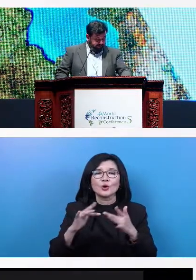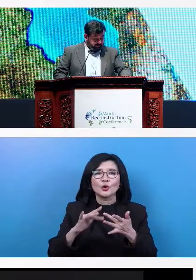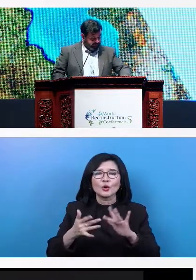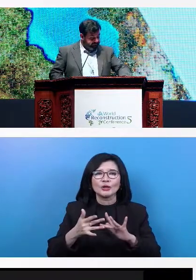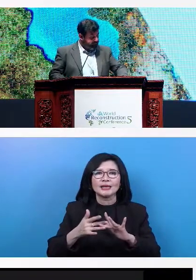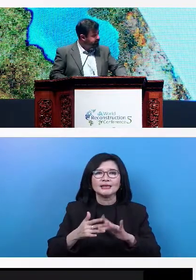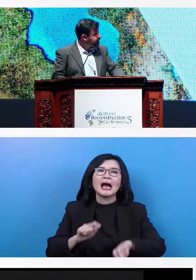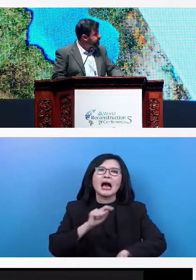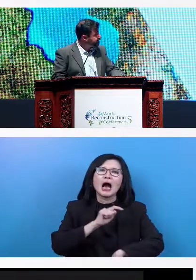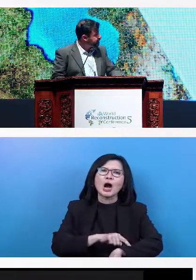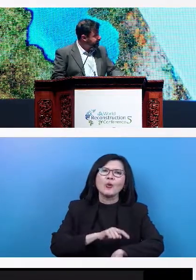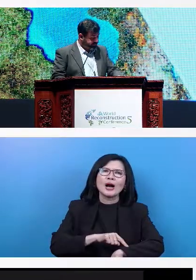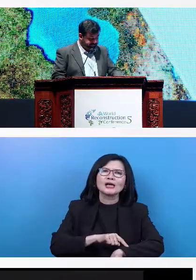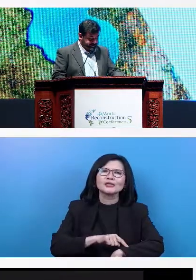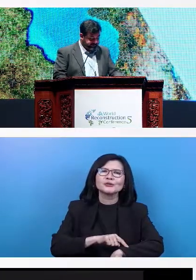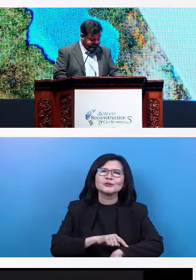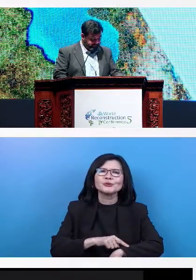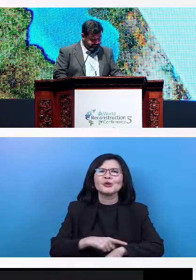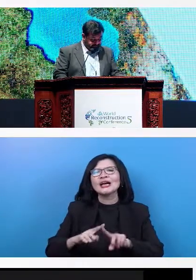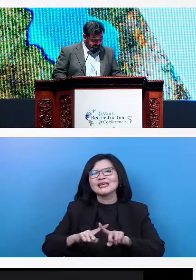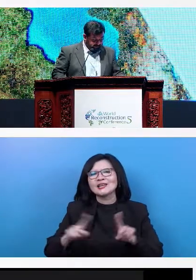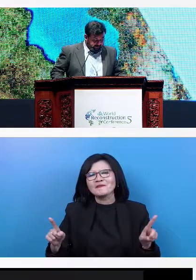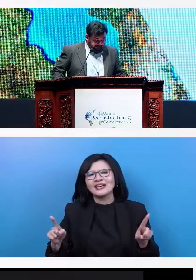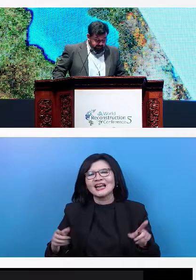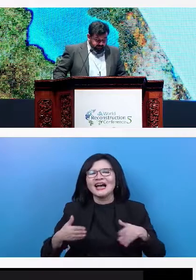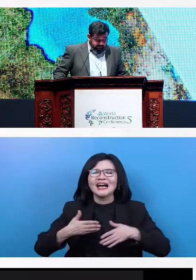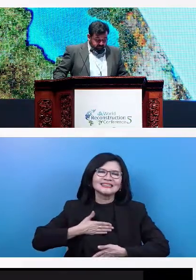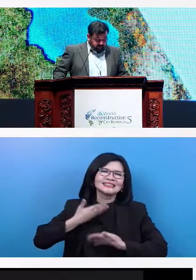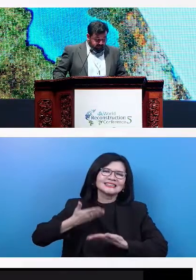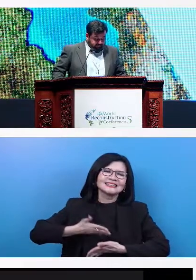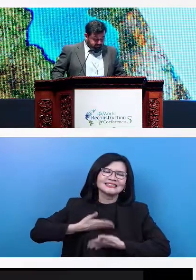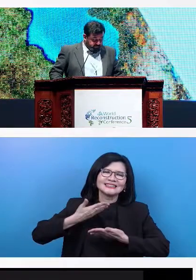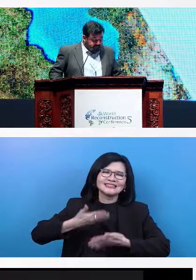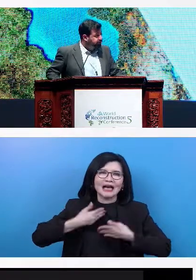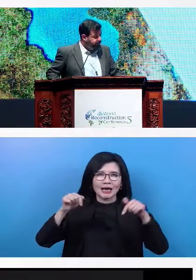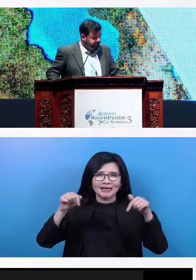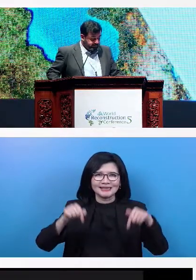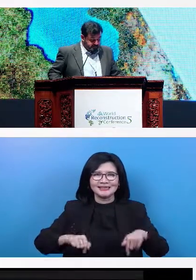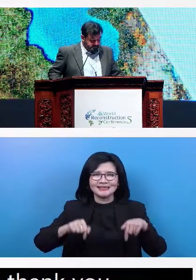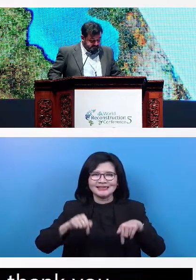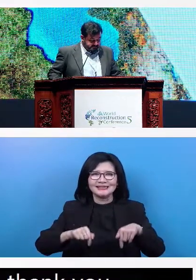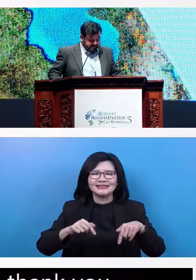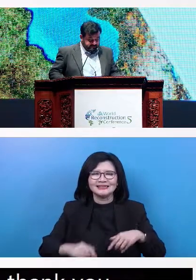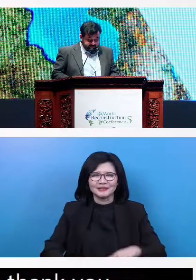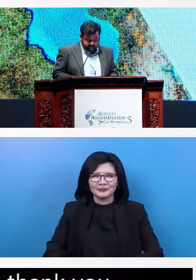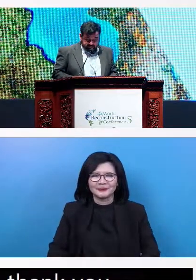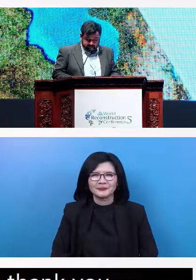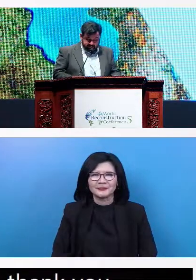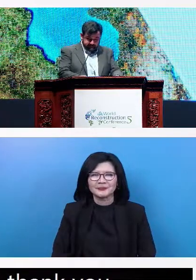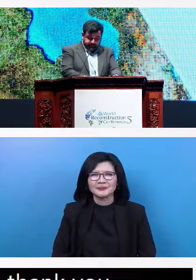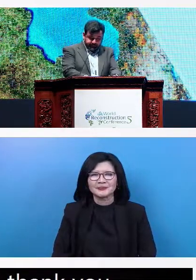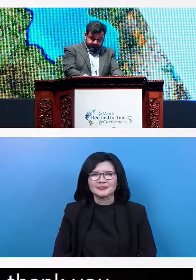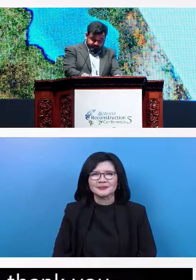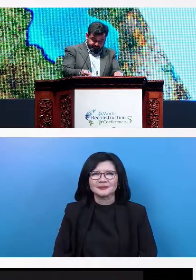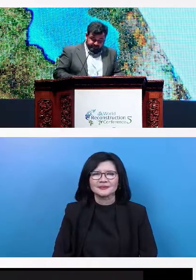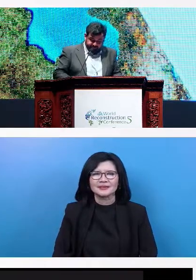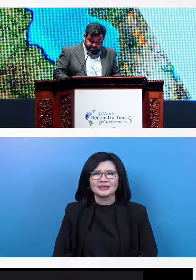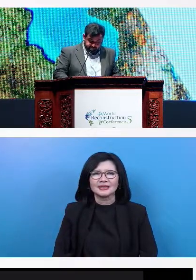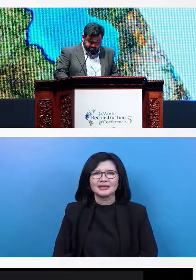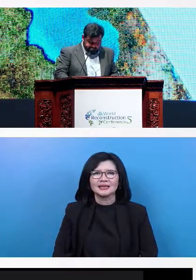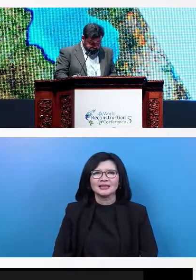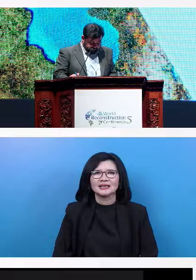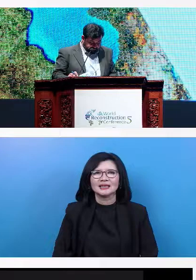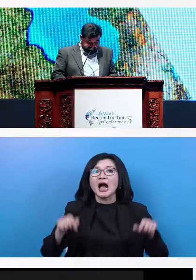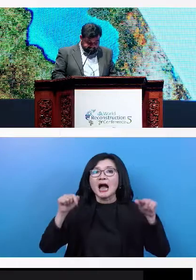grateful for you to spend that time. Now, without going further into these